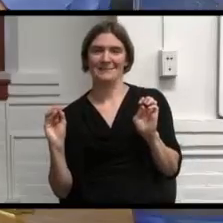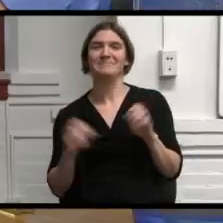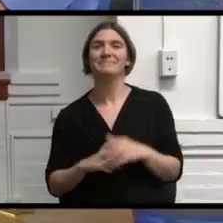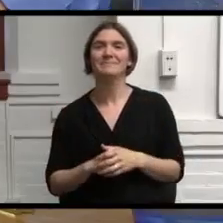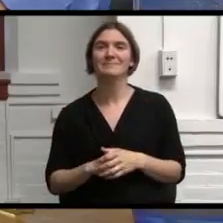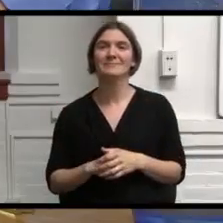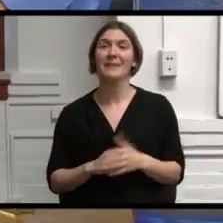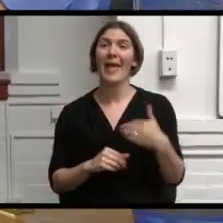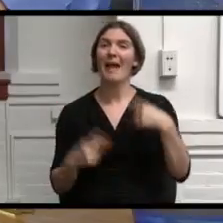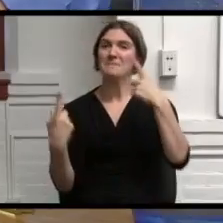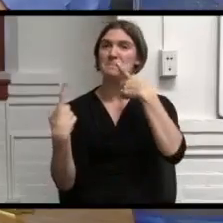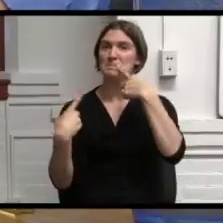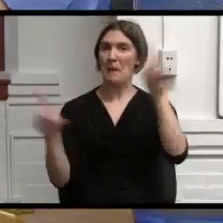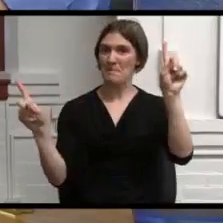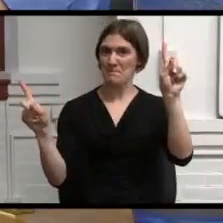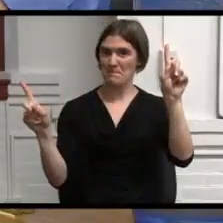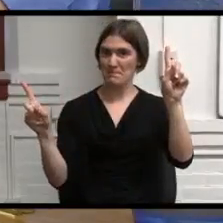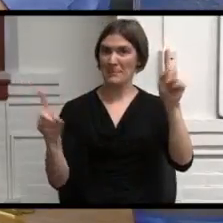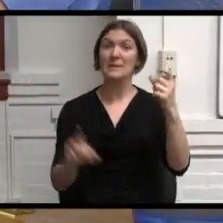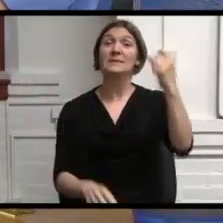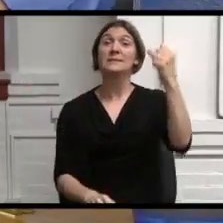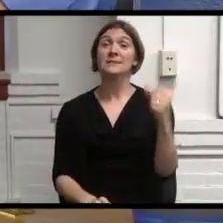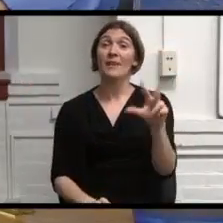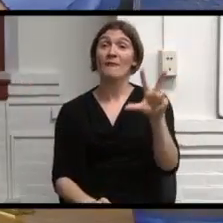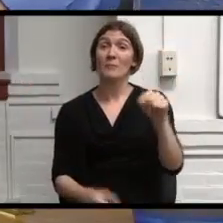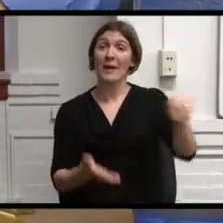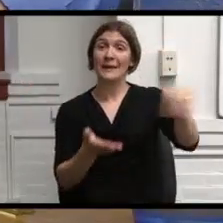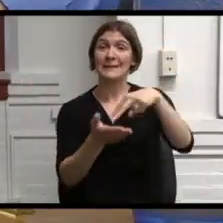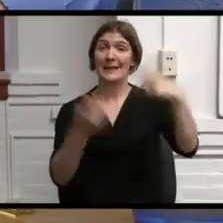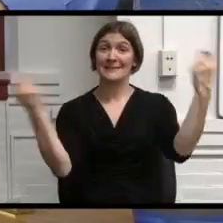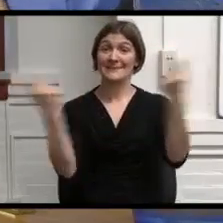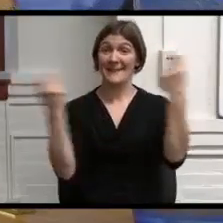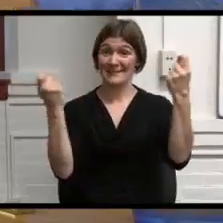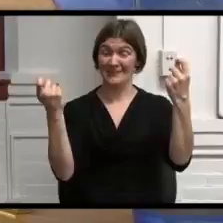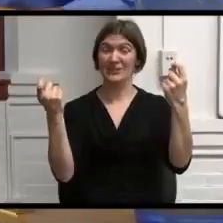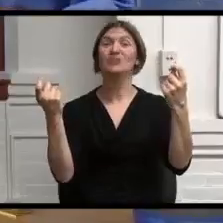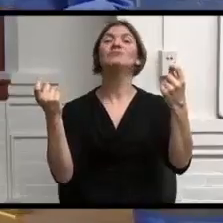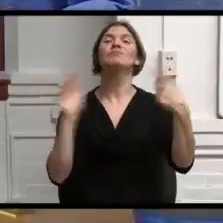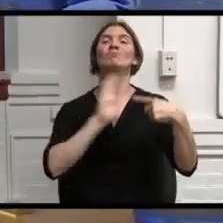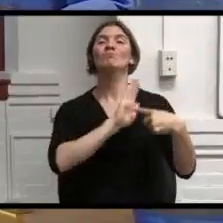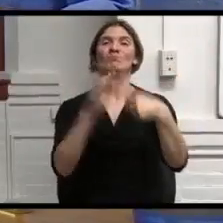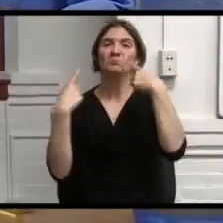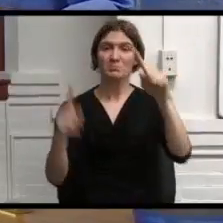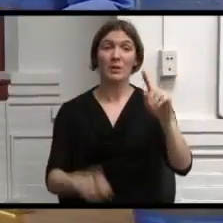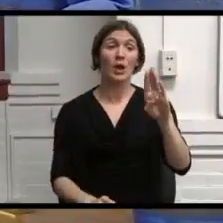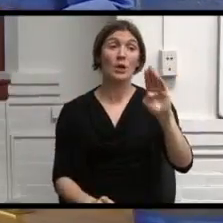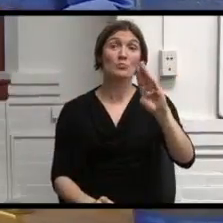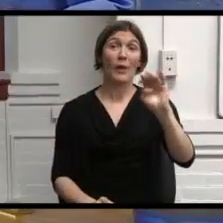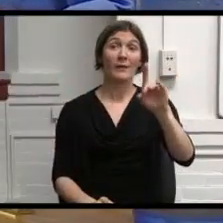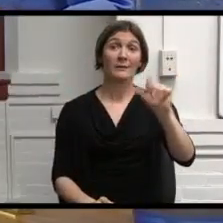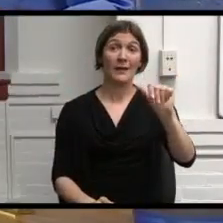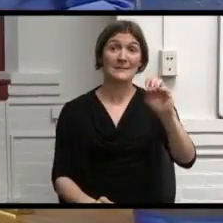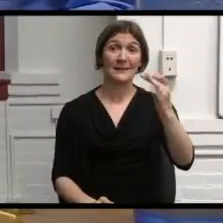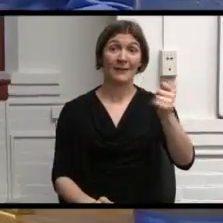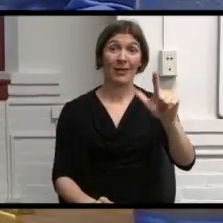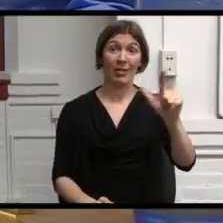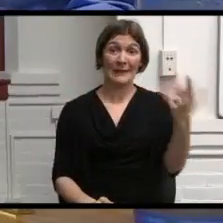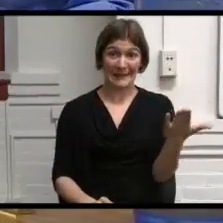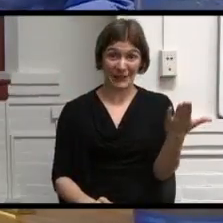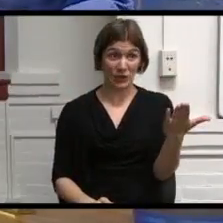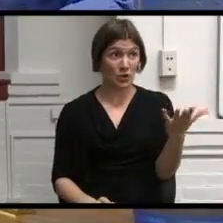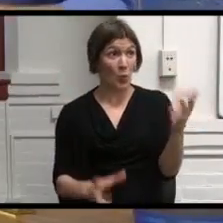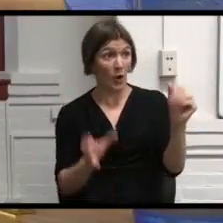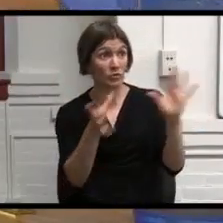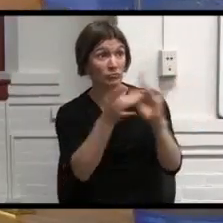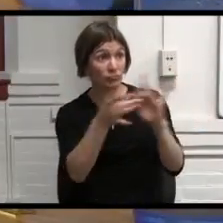We have a proclamation here about the Southern Vermont Dance Festival. And I know Brenda Siegel is here. And I don't know if you want